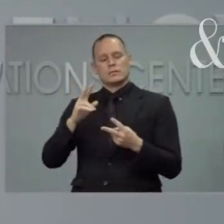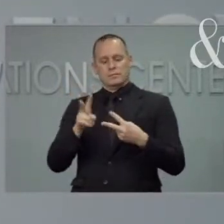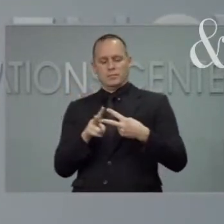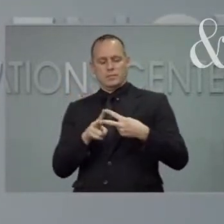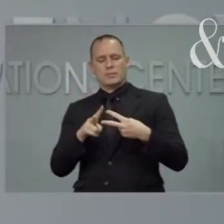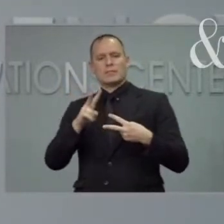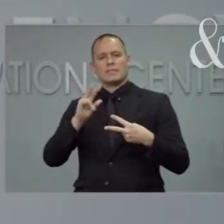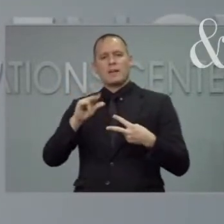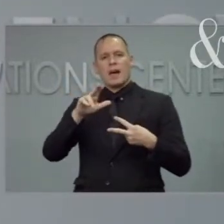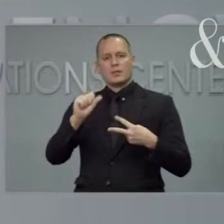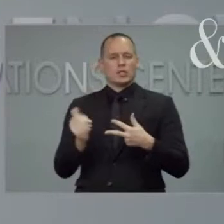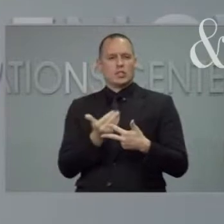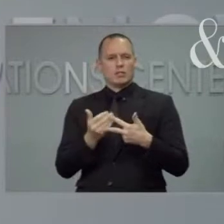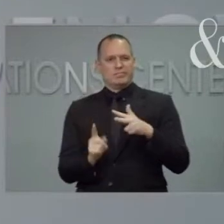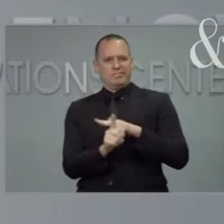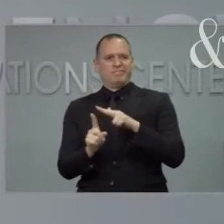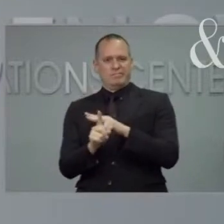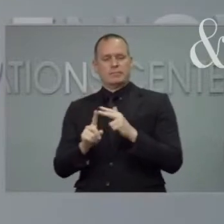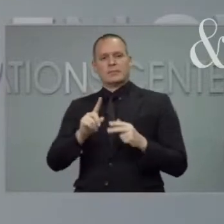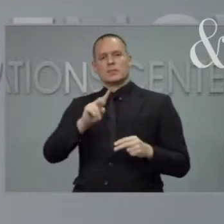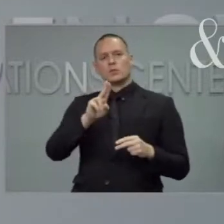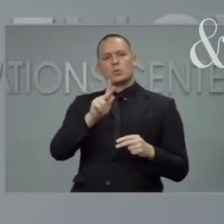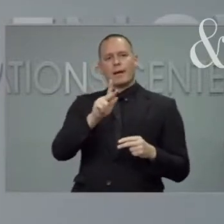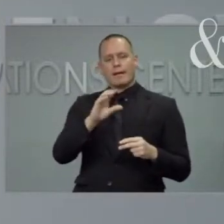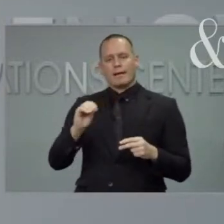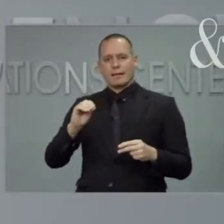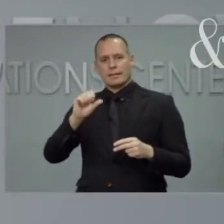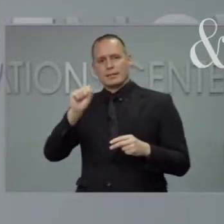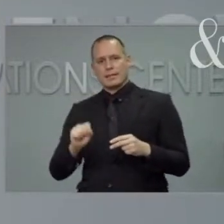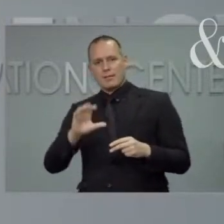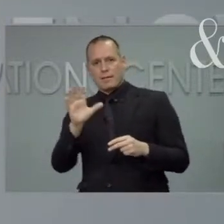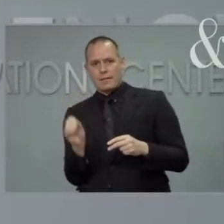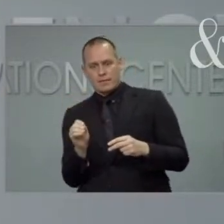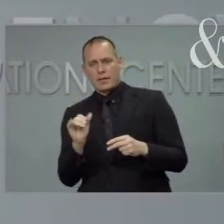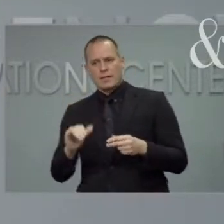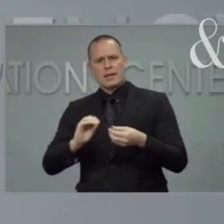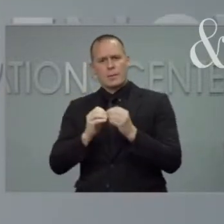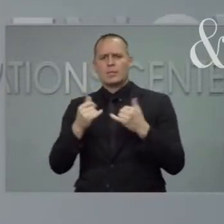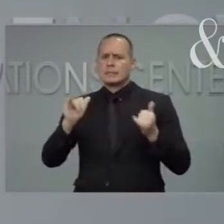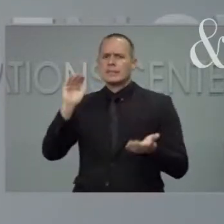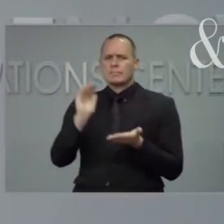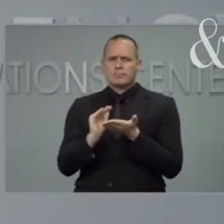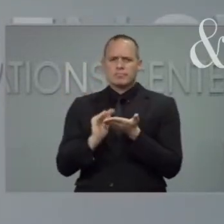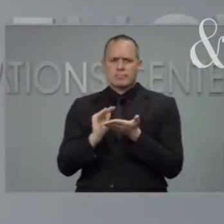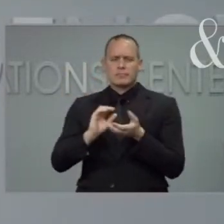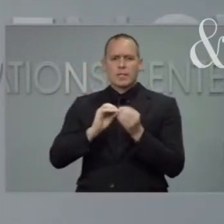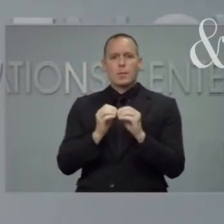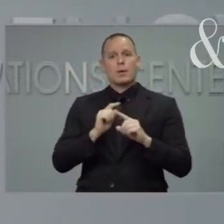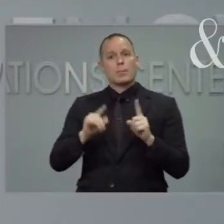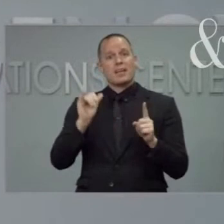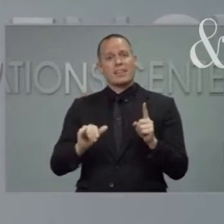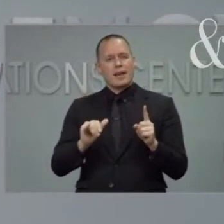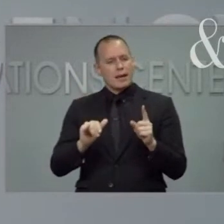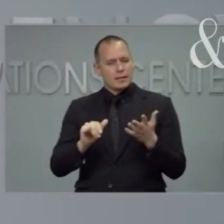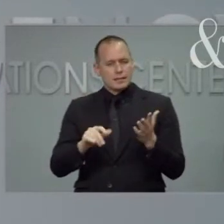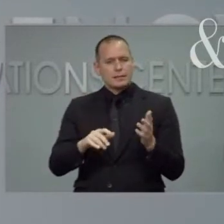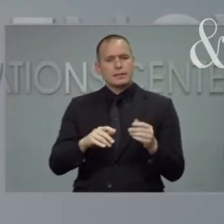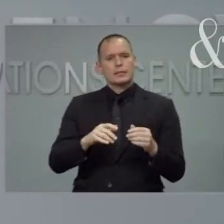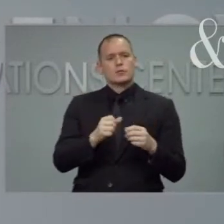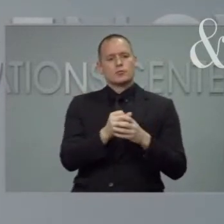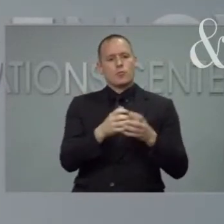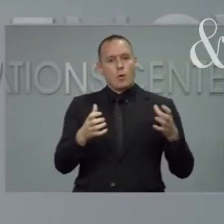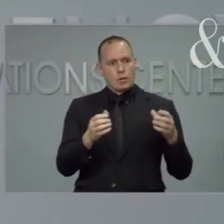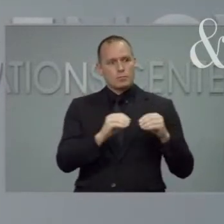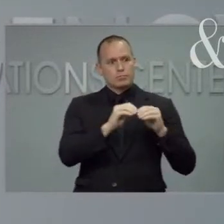those numbers nearly doubled over the past week. And while those numbers are still small, at what point does the rate of growth and the doubling time become an even